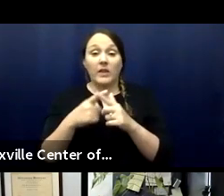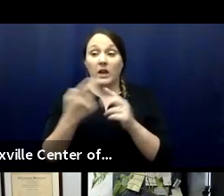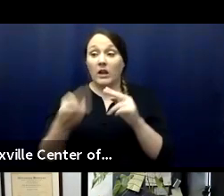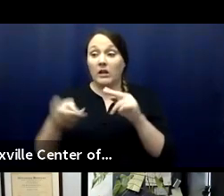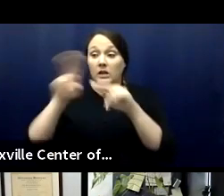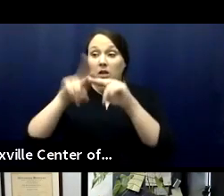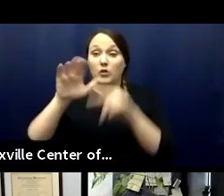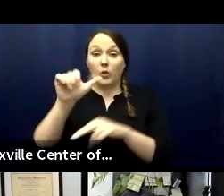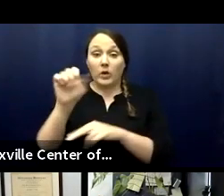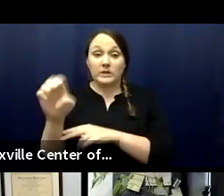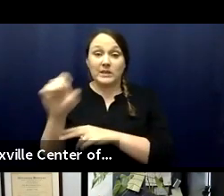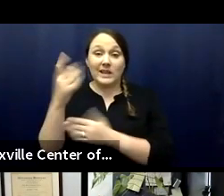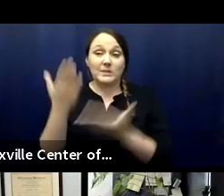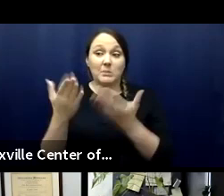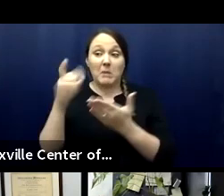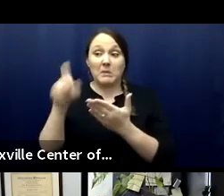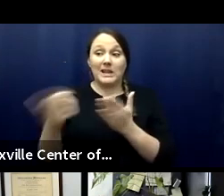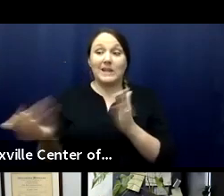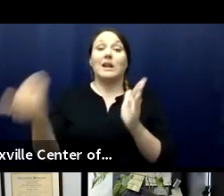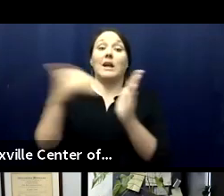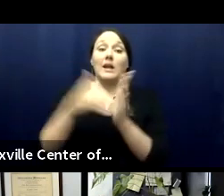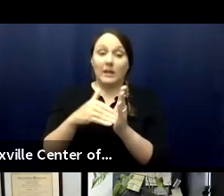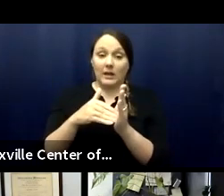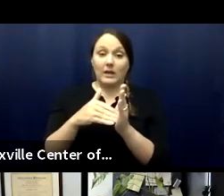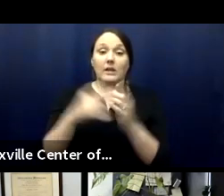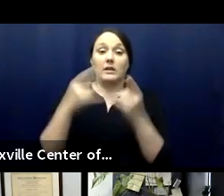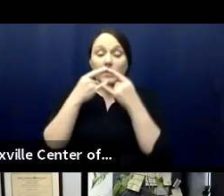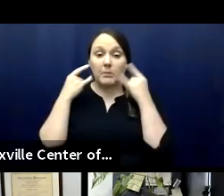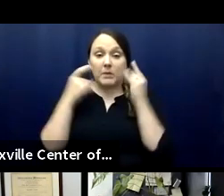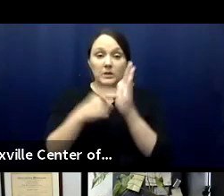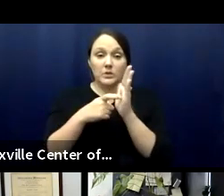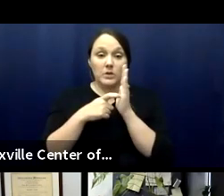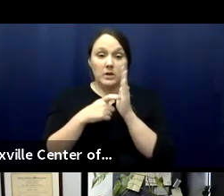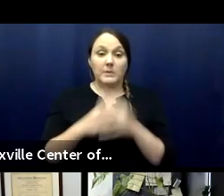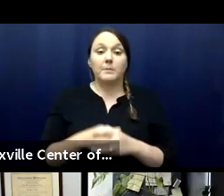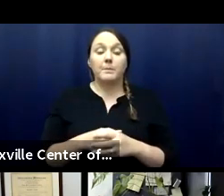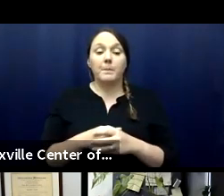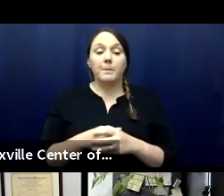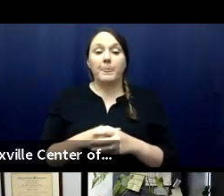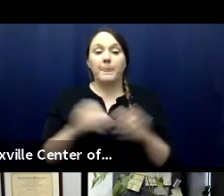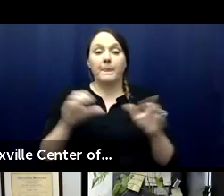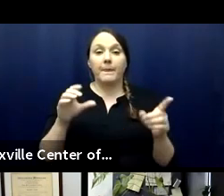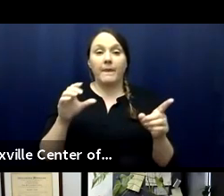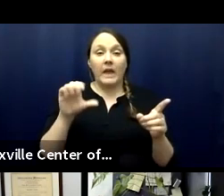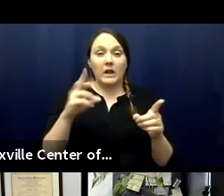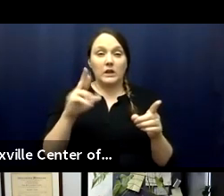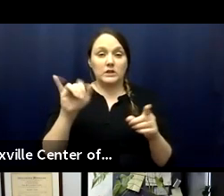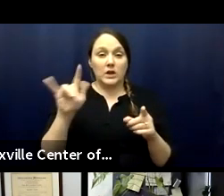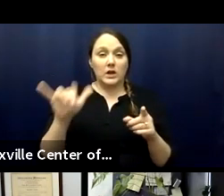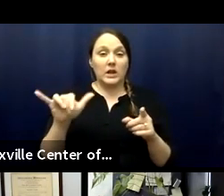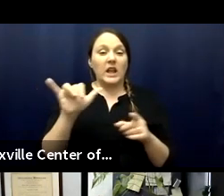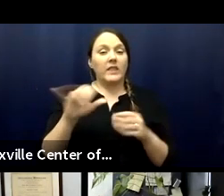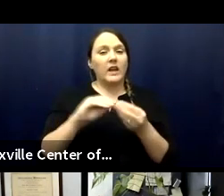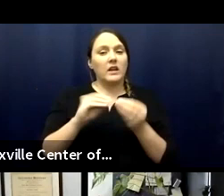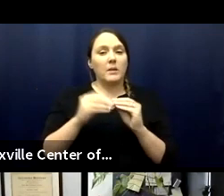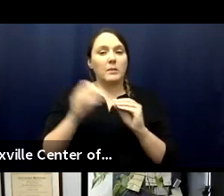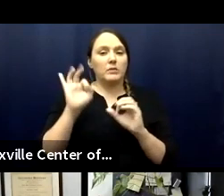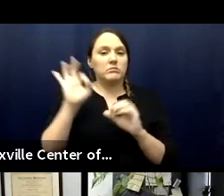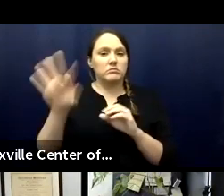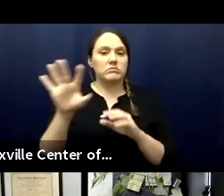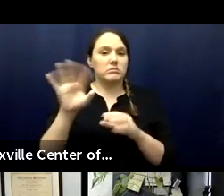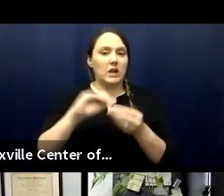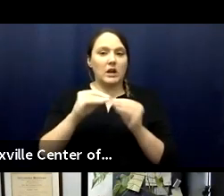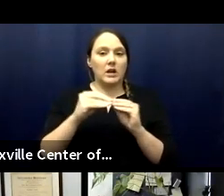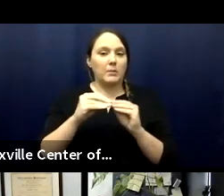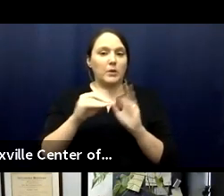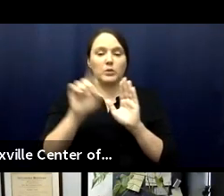reinstate it. So those are just my thoughts. And to say real quick, just that number that she just tossed out as an example was just